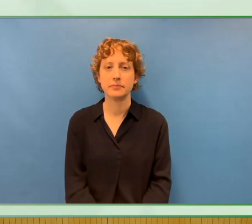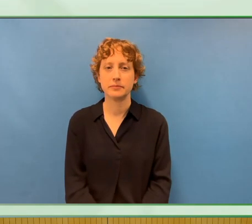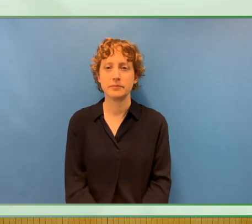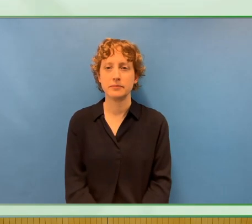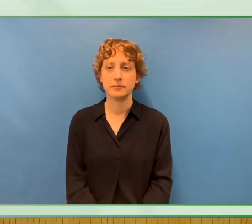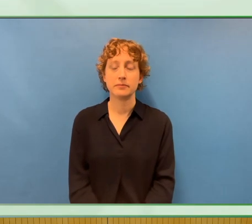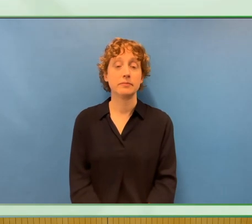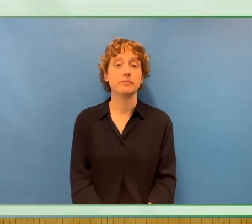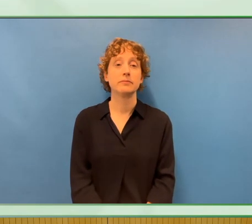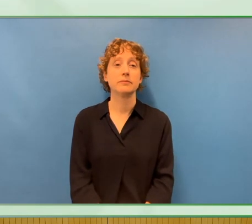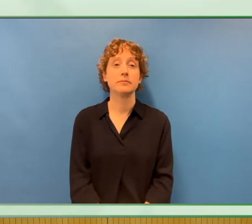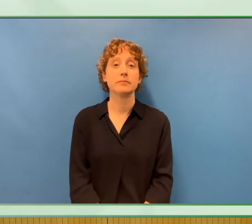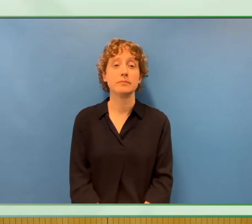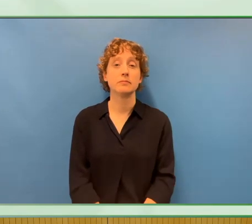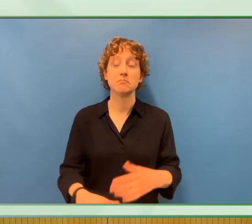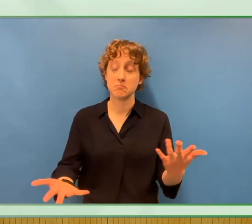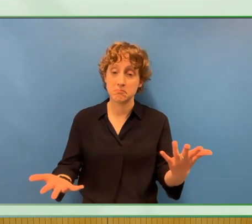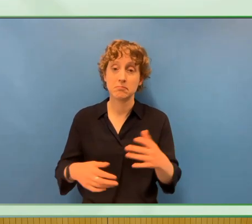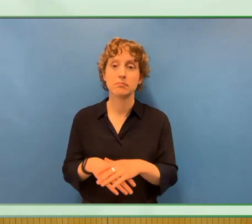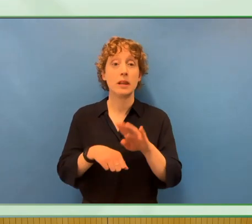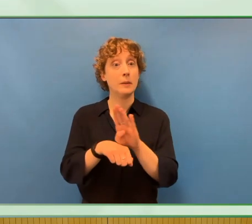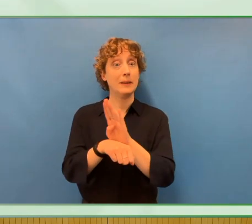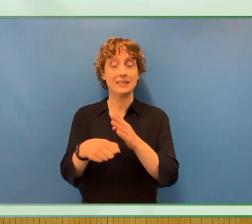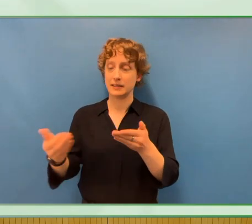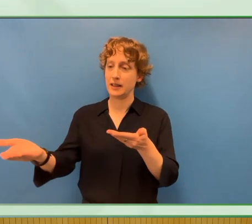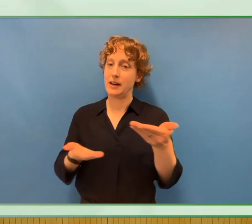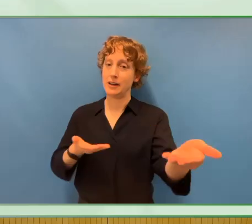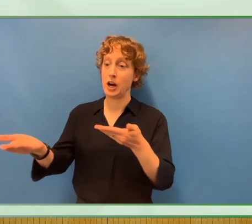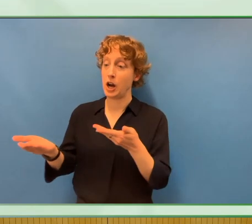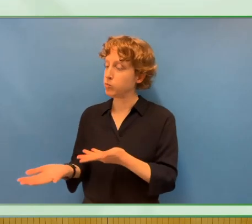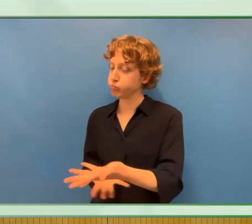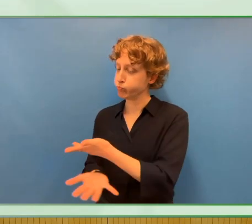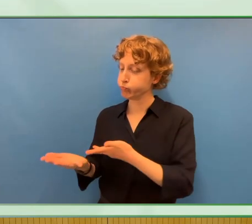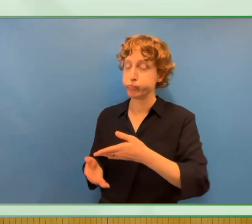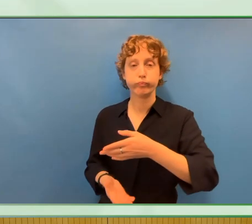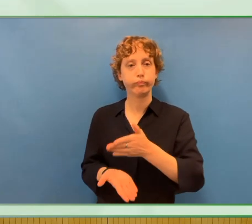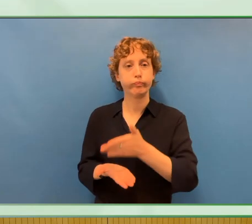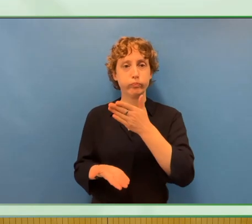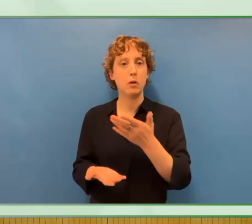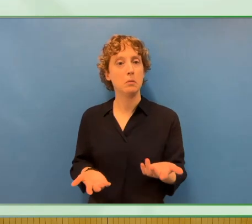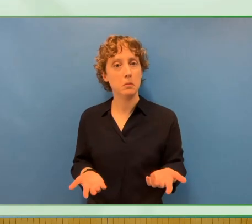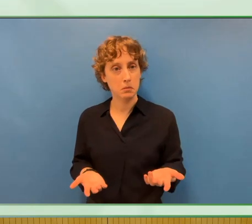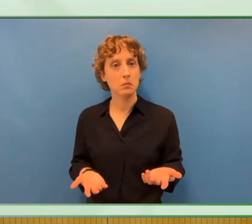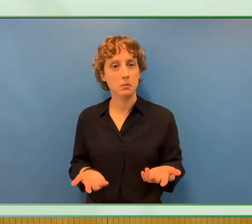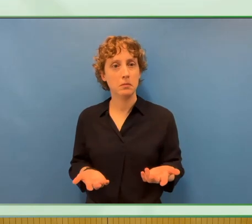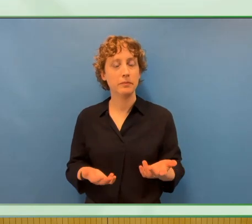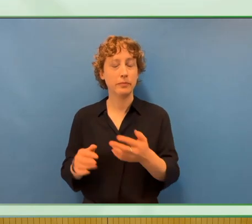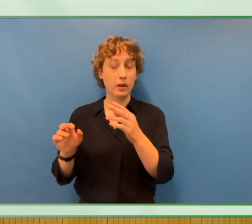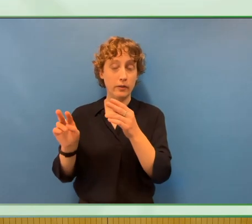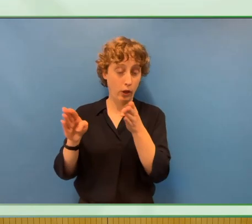people properly. My worry about the word inclusion is that we miss that bit about treating people properly, which you can't wait